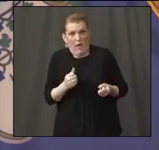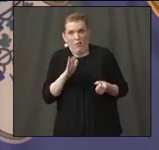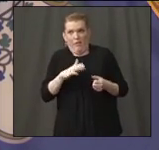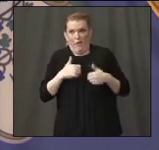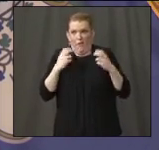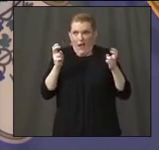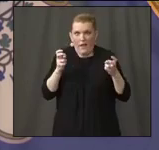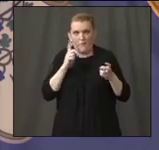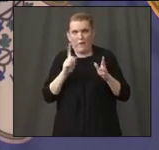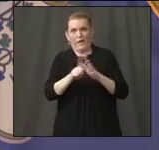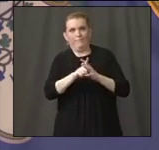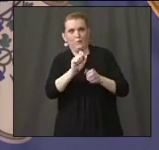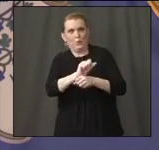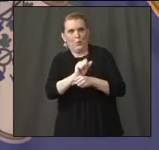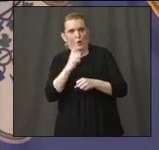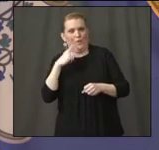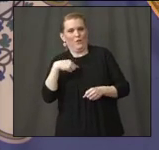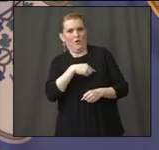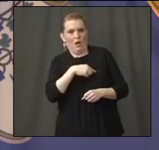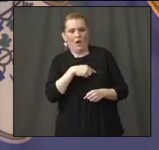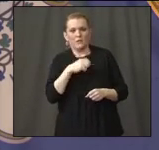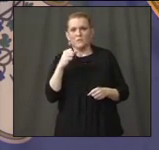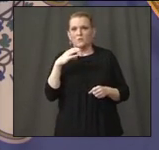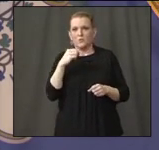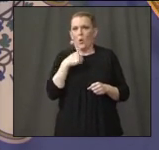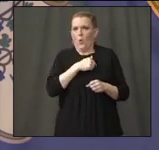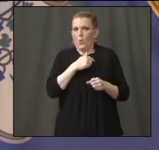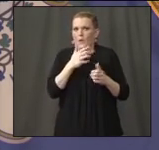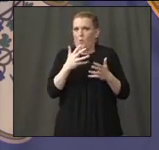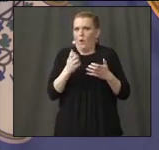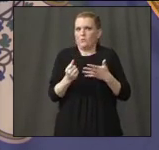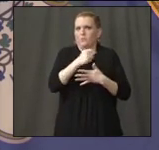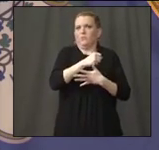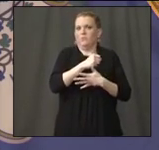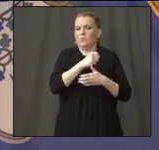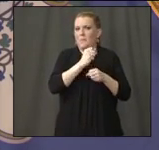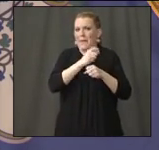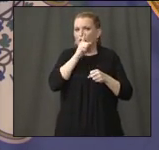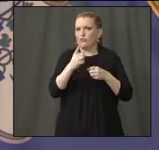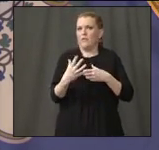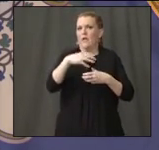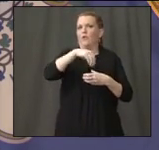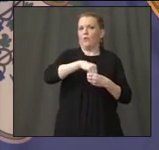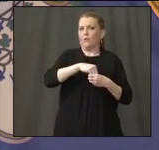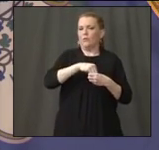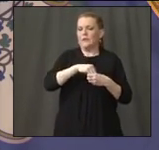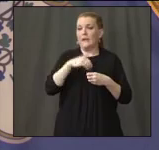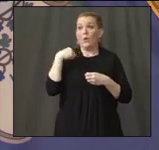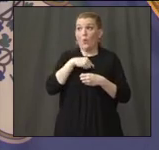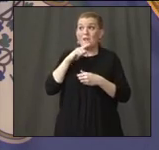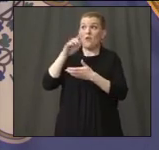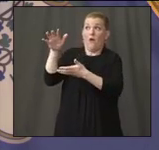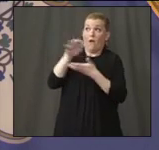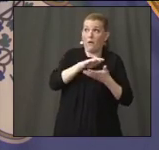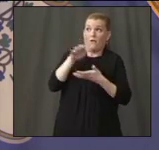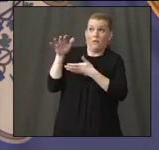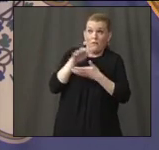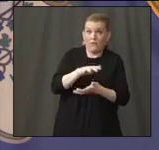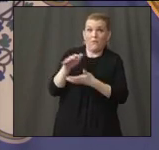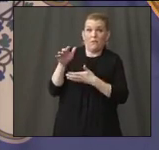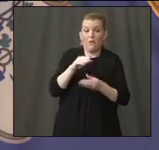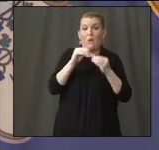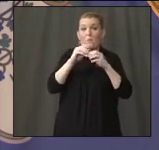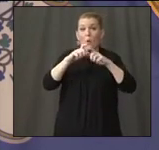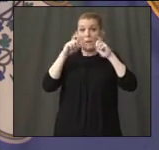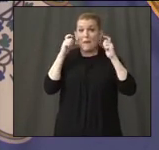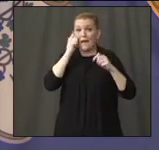that. As you know, we're getting more of the masks in every day, although there has been a hiccup on the runway in China yet again. But